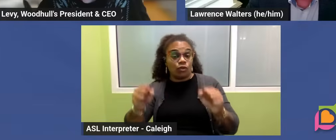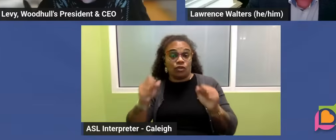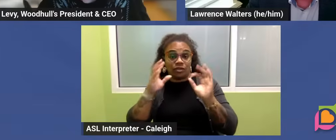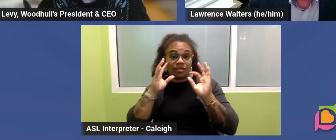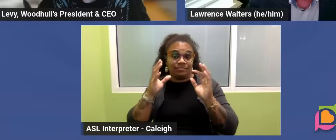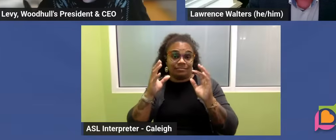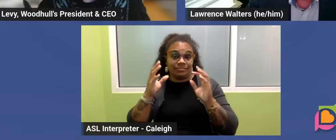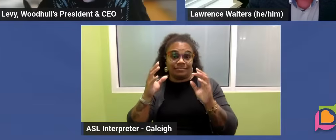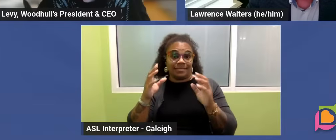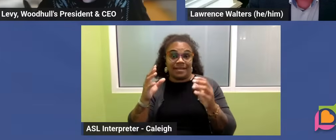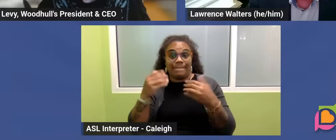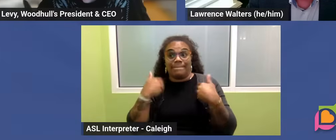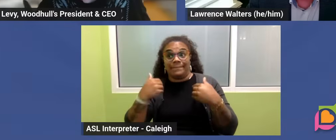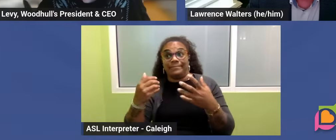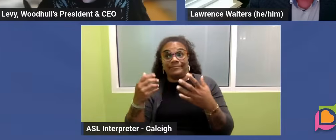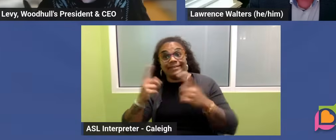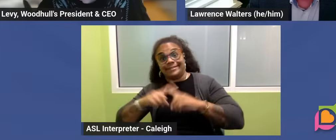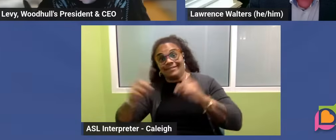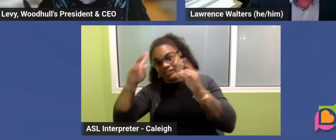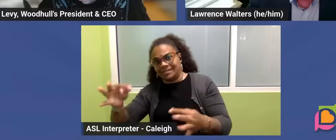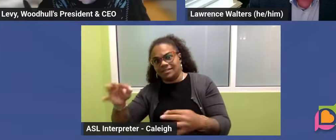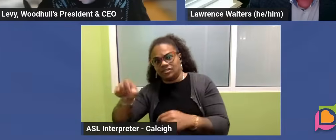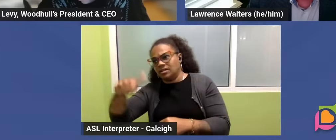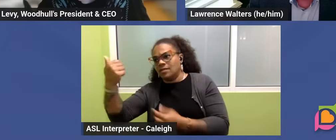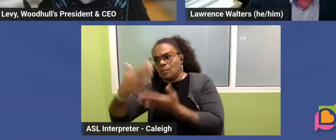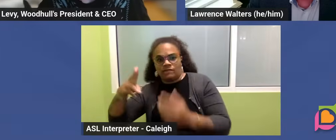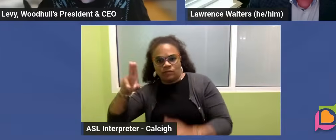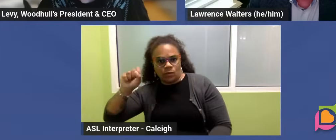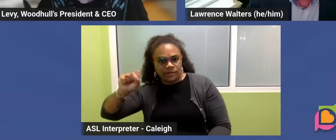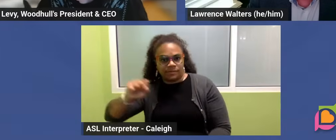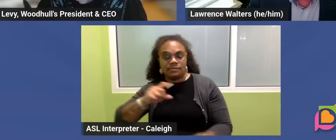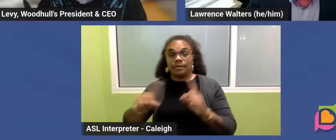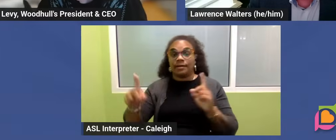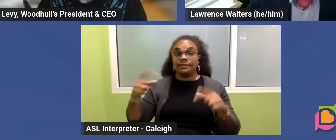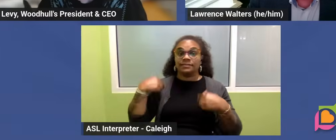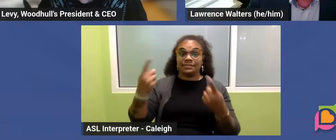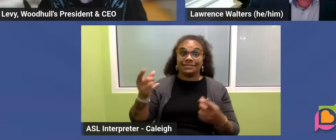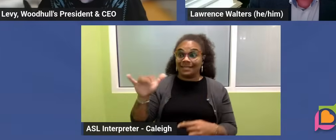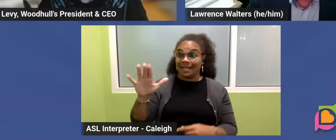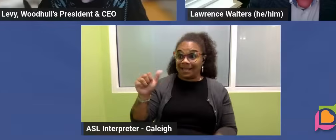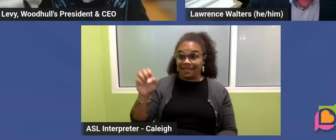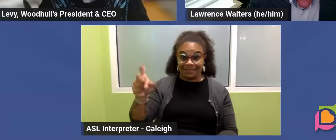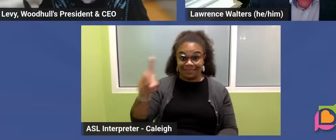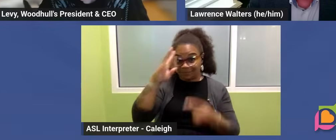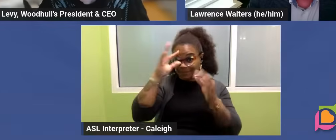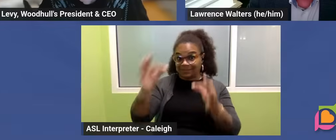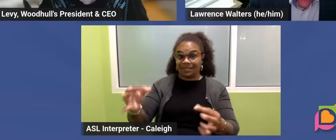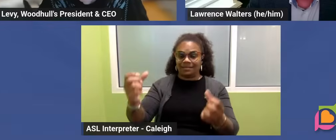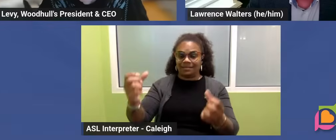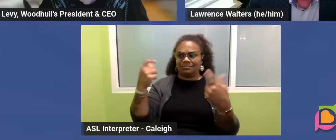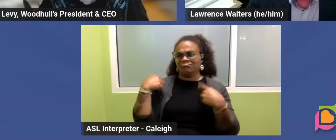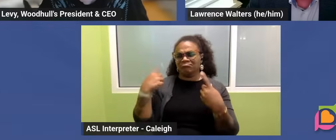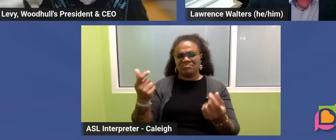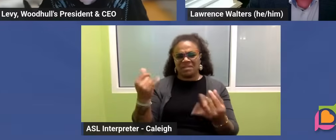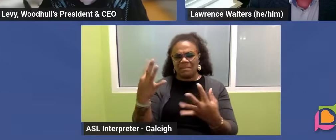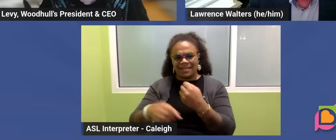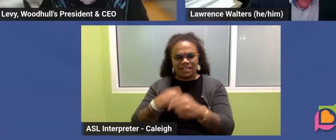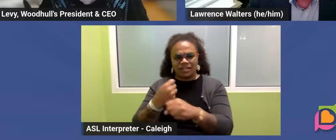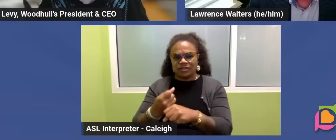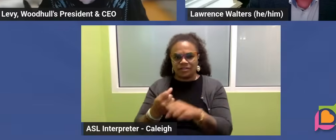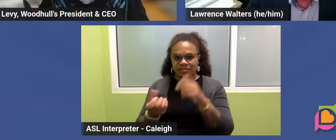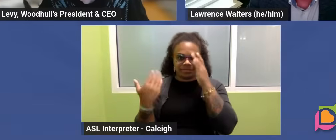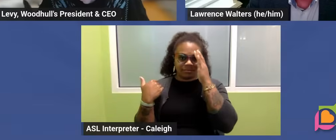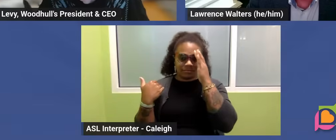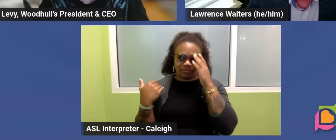country. But that is unlikely because since the case was decided, it's been years now, there haven't been